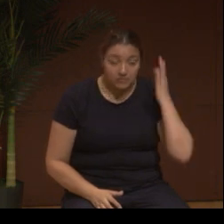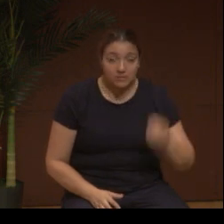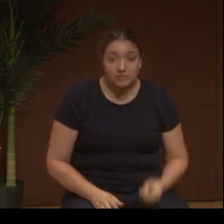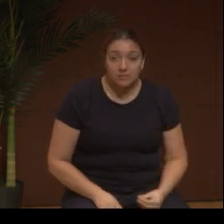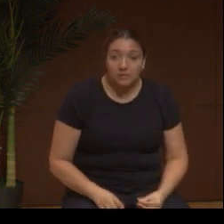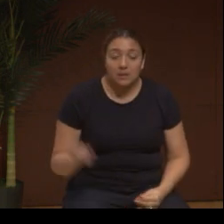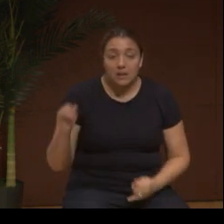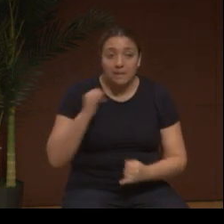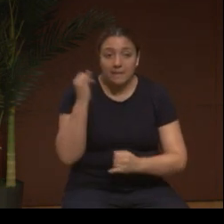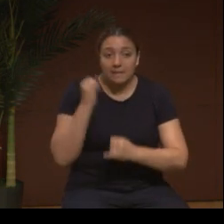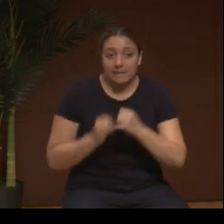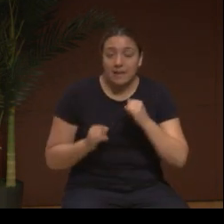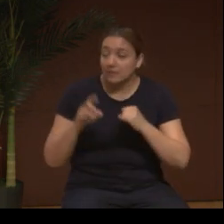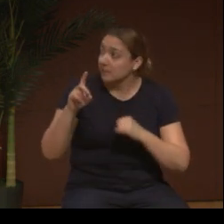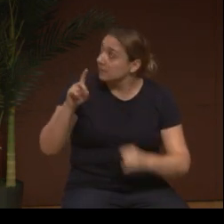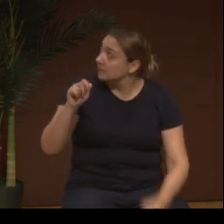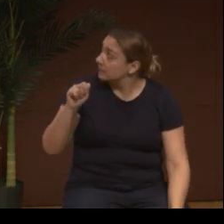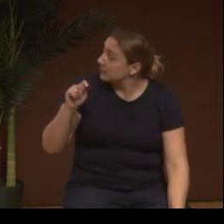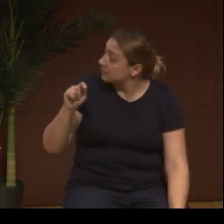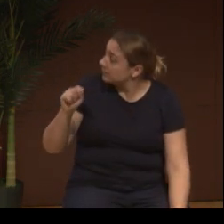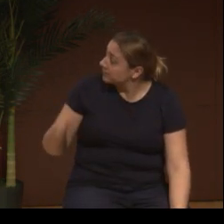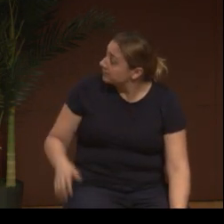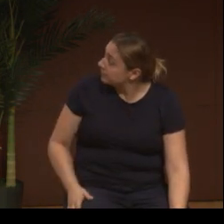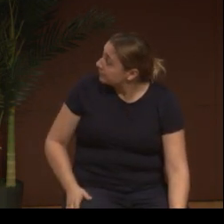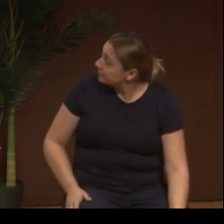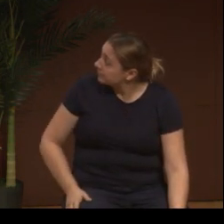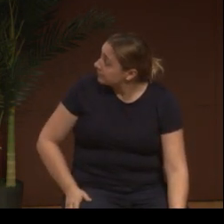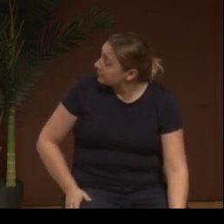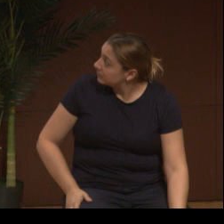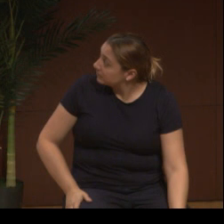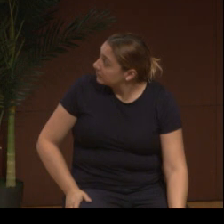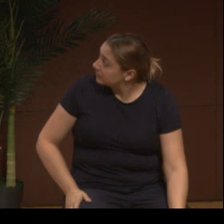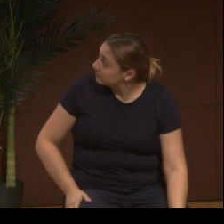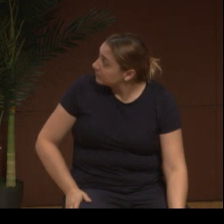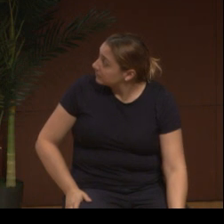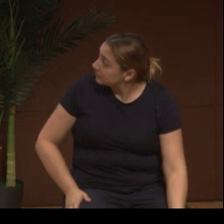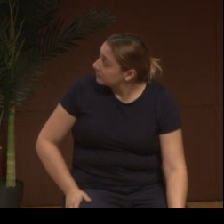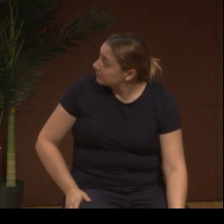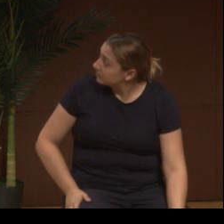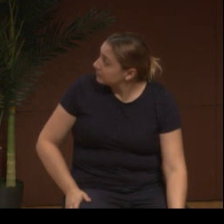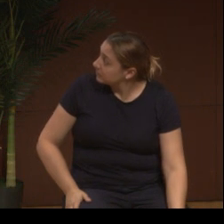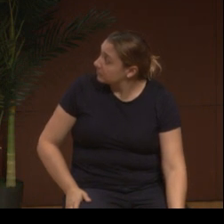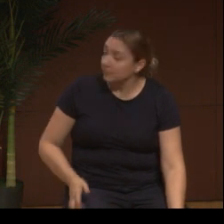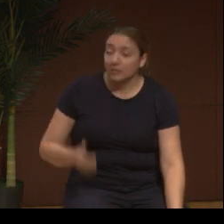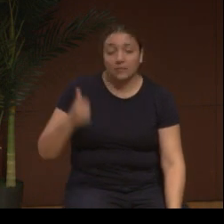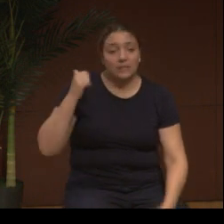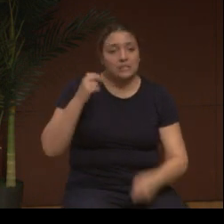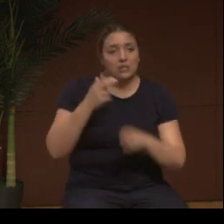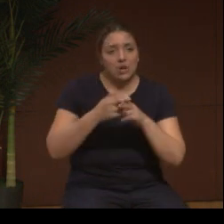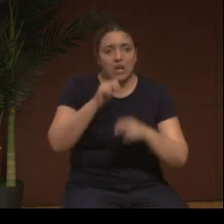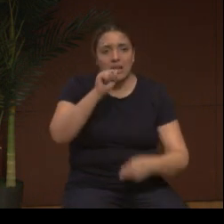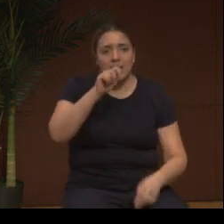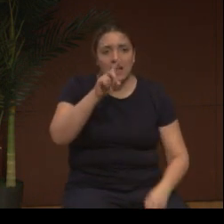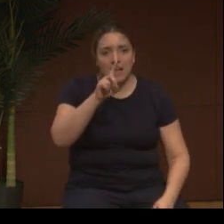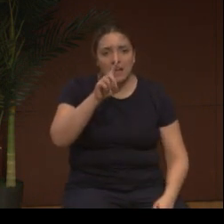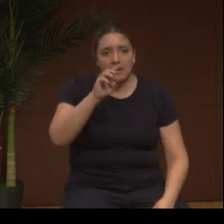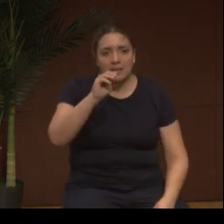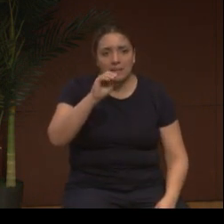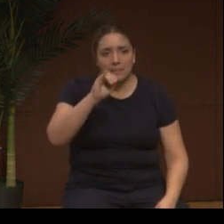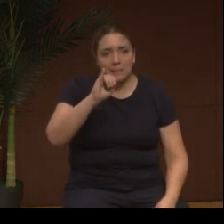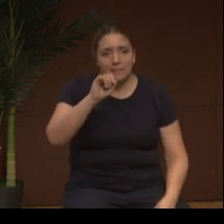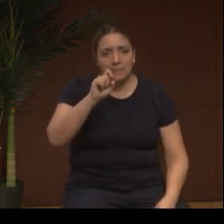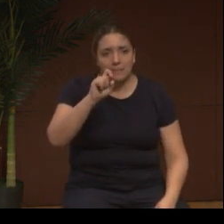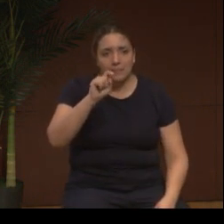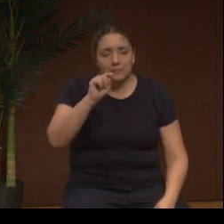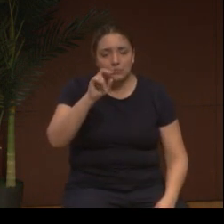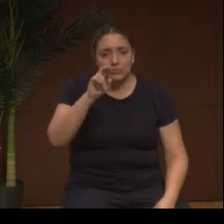Okay, the last sort of data slide I want to show you. This is called an admixture plot. It can be really complicated to look